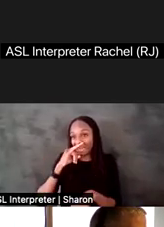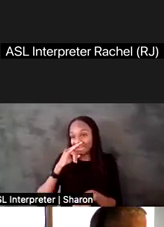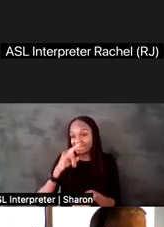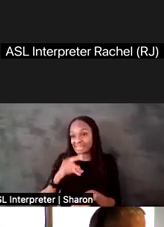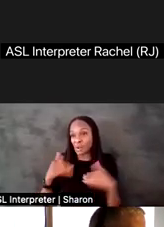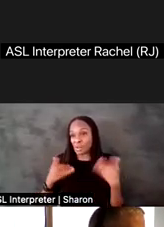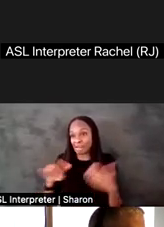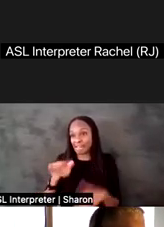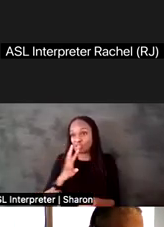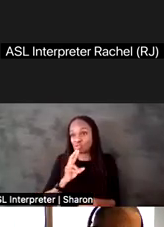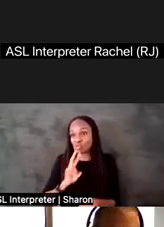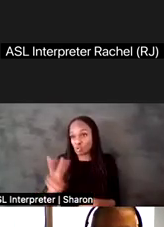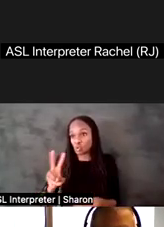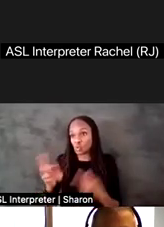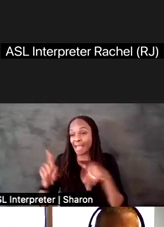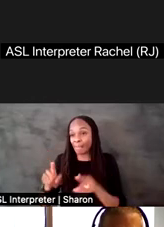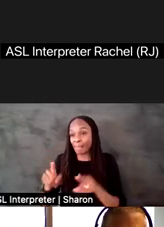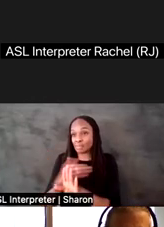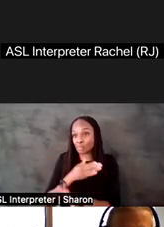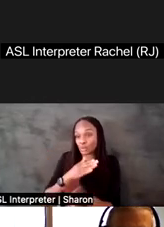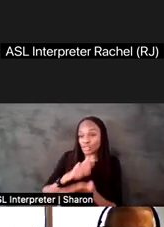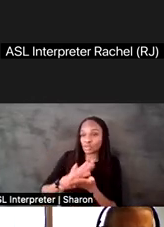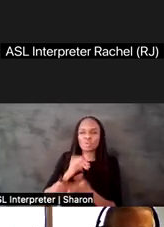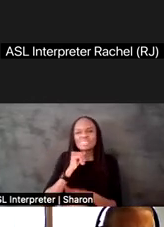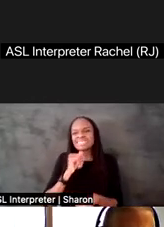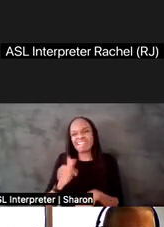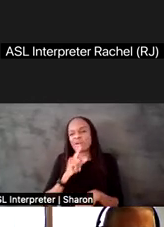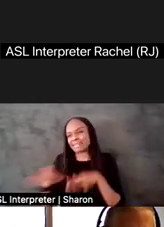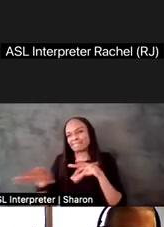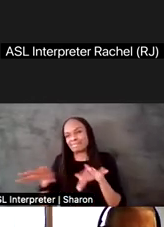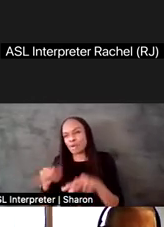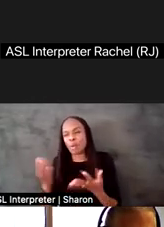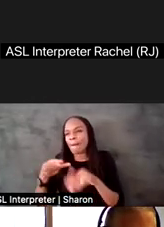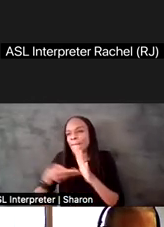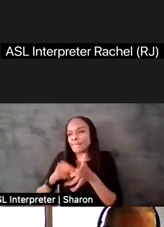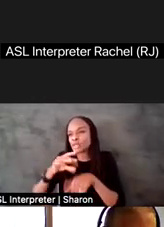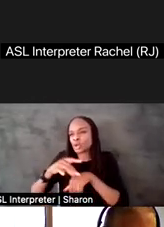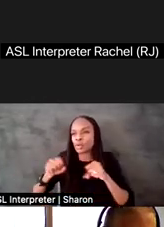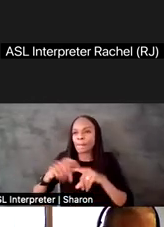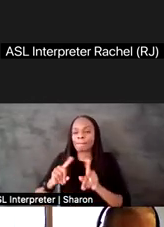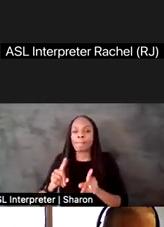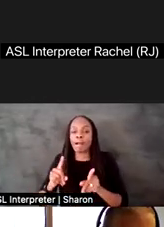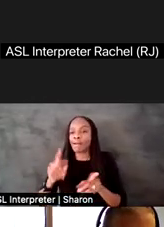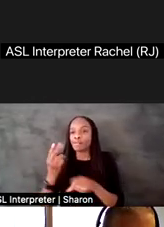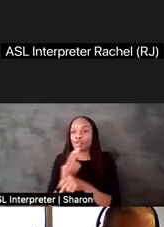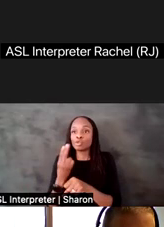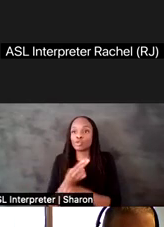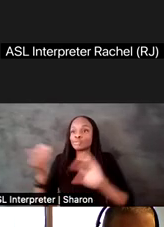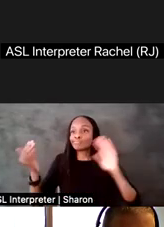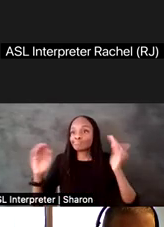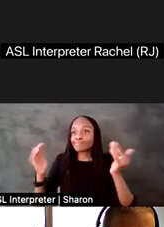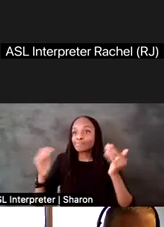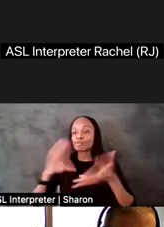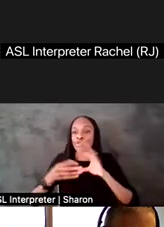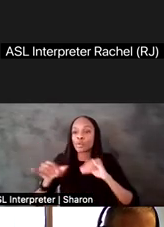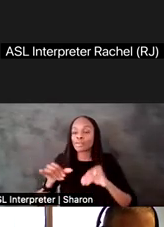do that. Often it's not talking and explaining what earthquakes are, but it's using something, an analogy, a story, something like a bear cub in